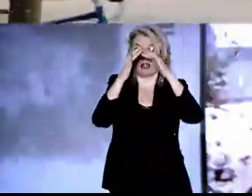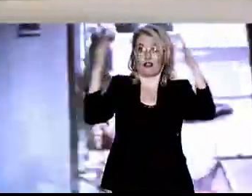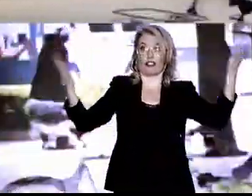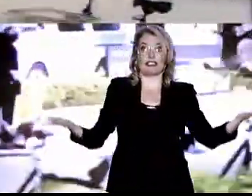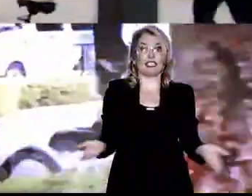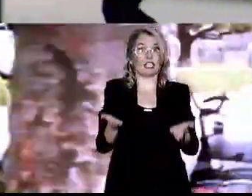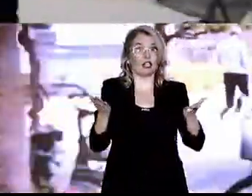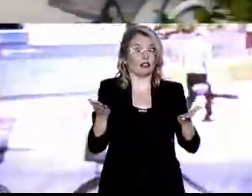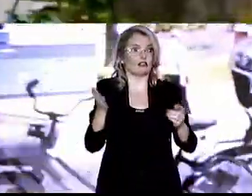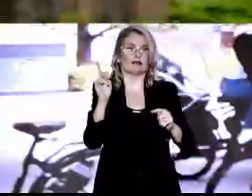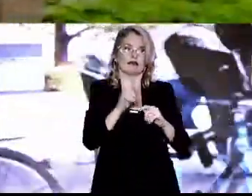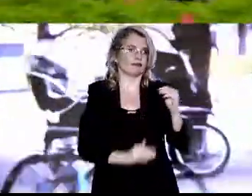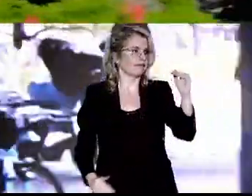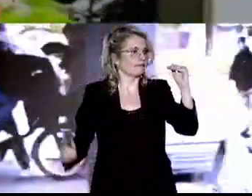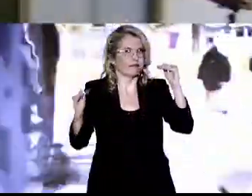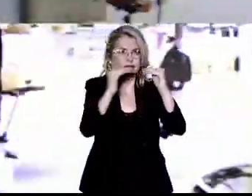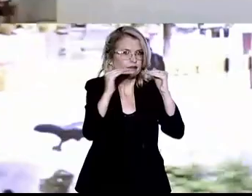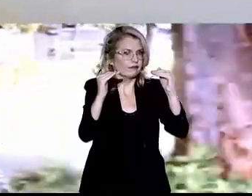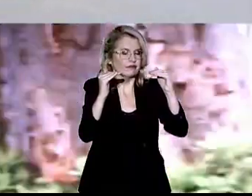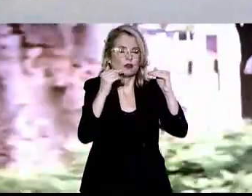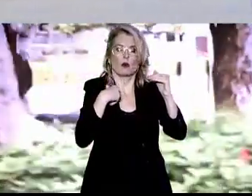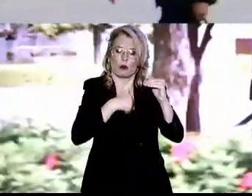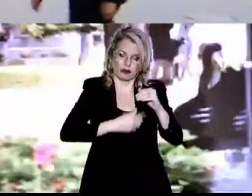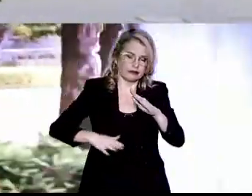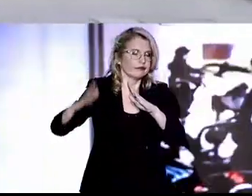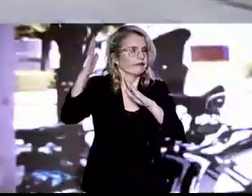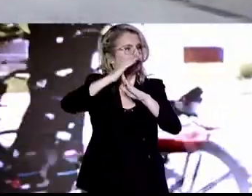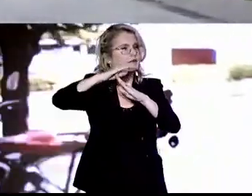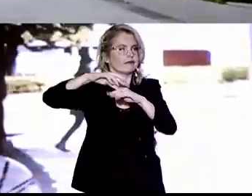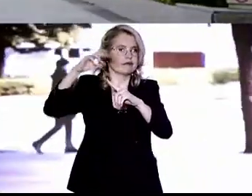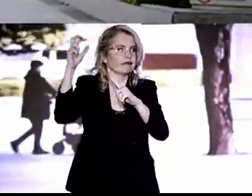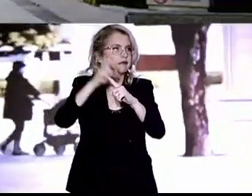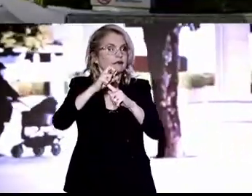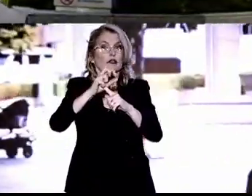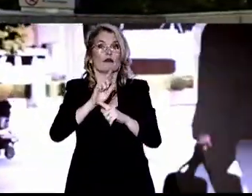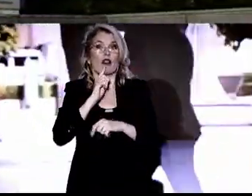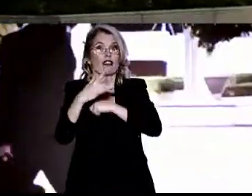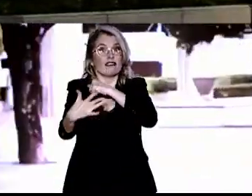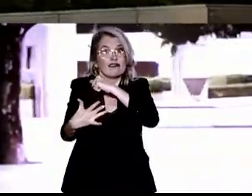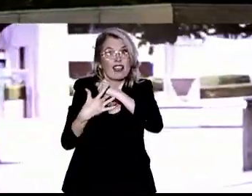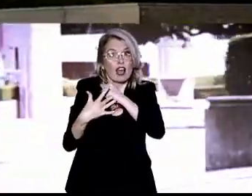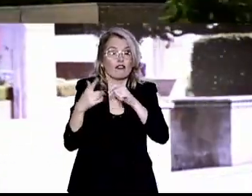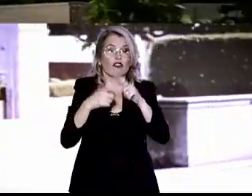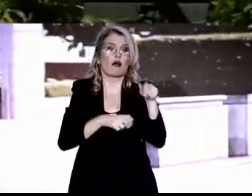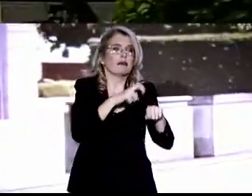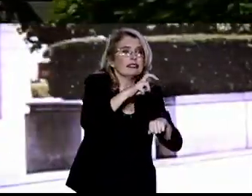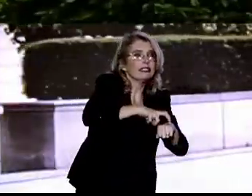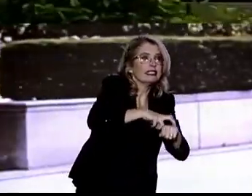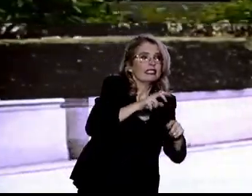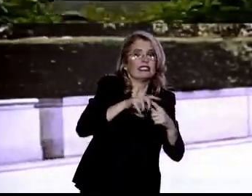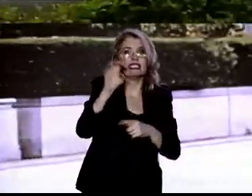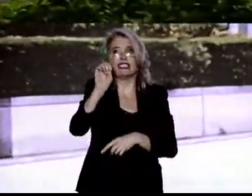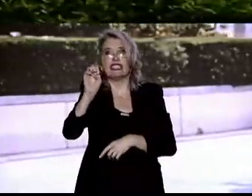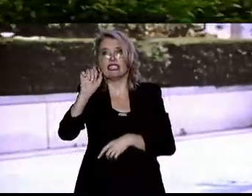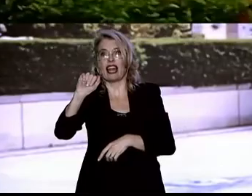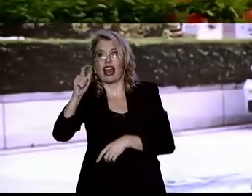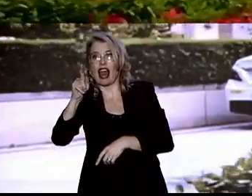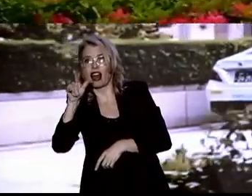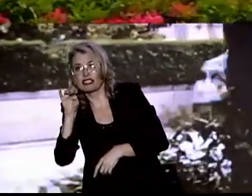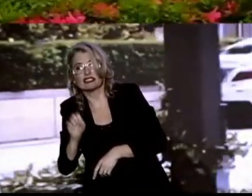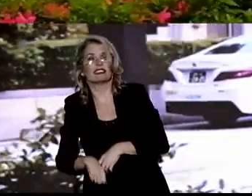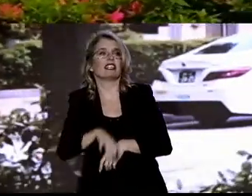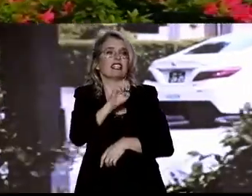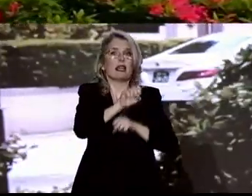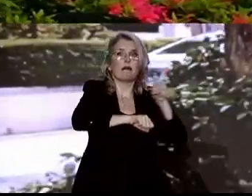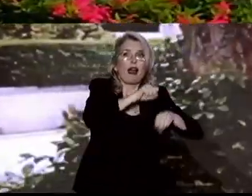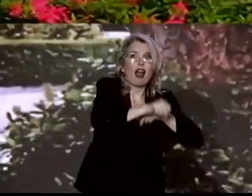is unmatched across the globe, with technology ranging from chips to e-axles, from